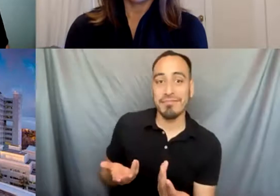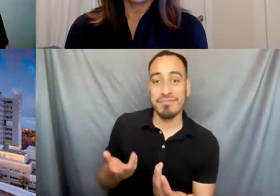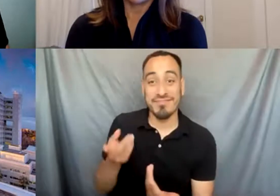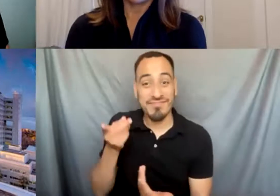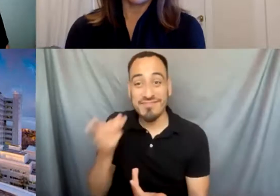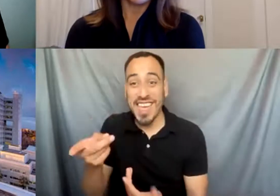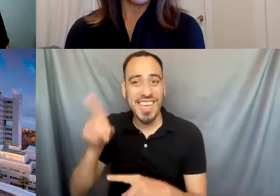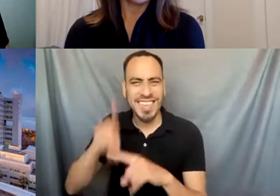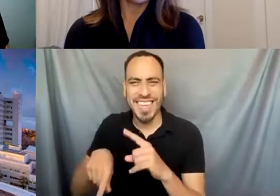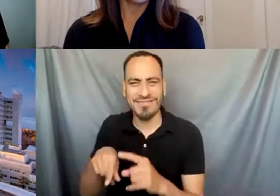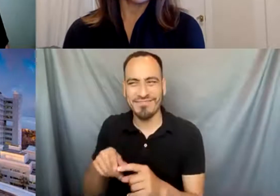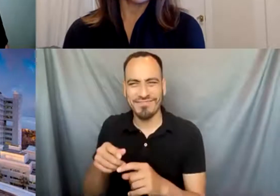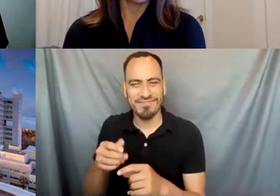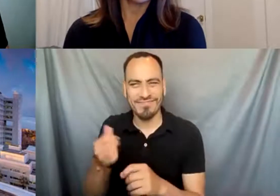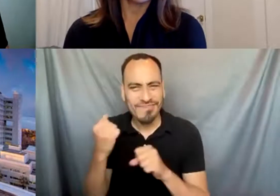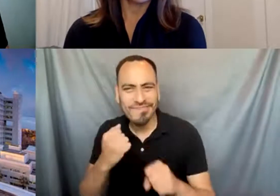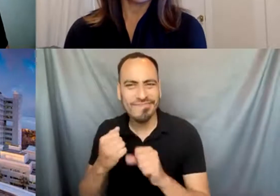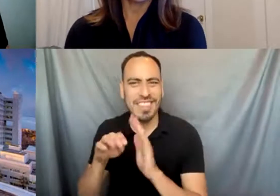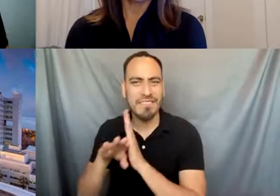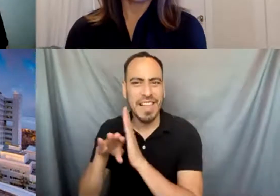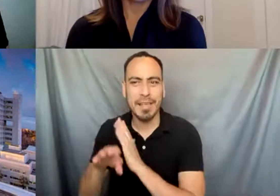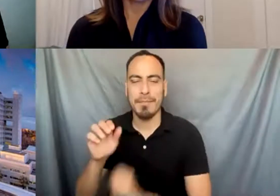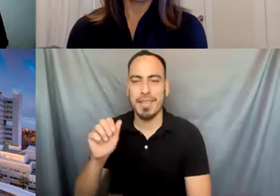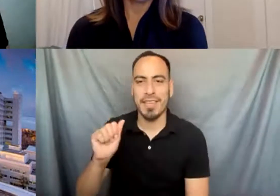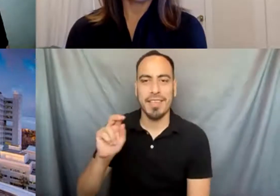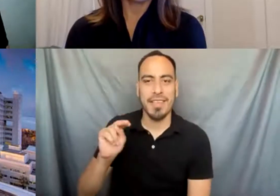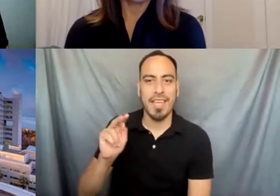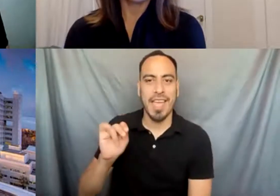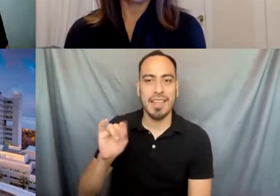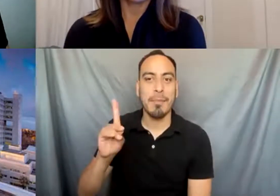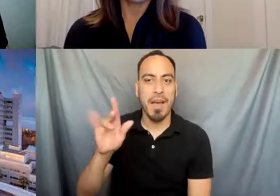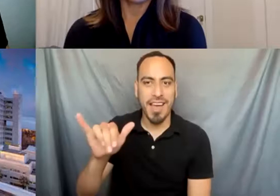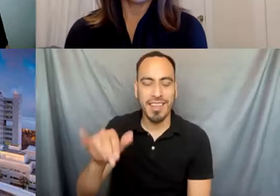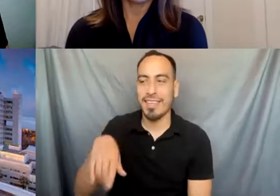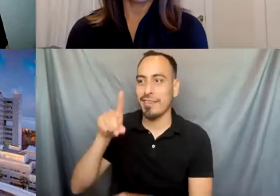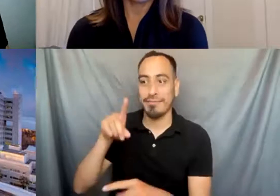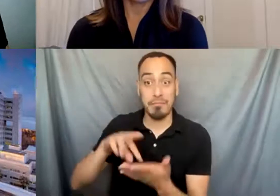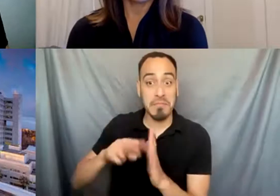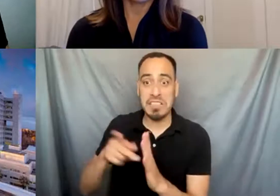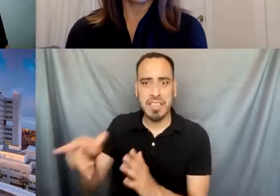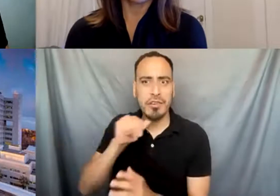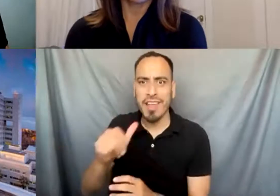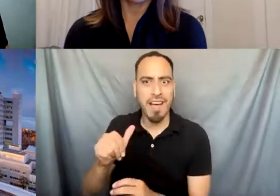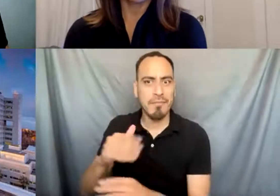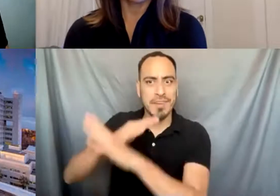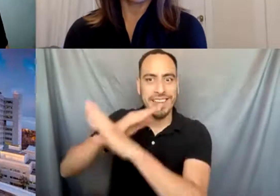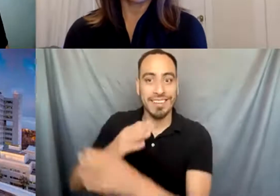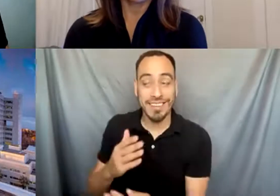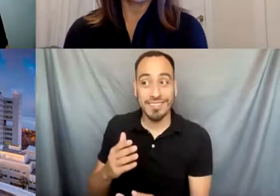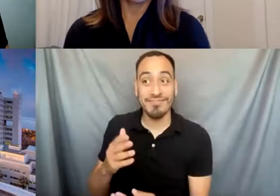develop antibodies and can't really be protected. And again, that was the whole point of the earlier